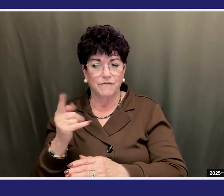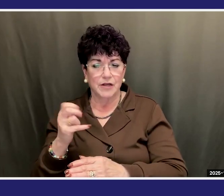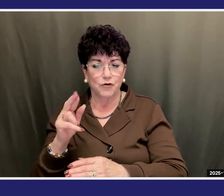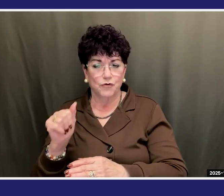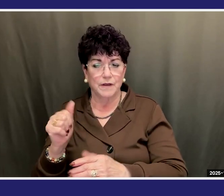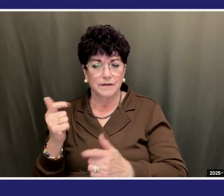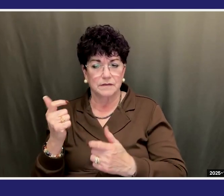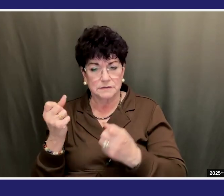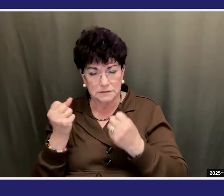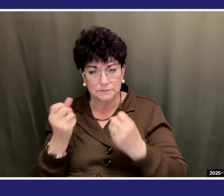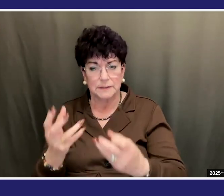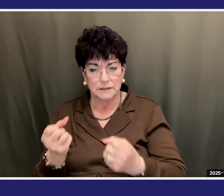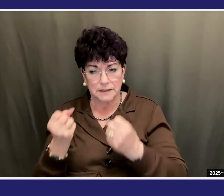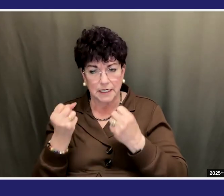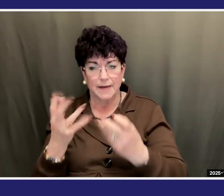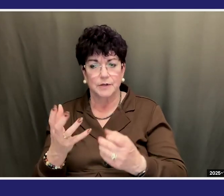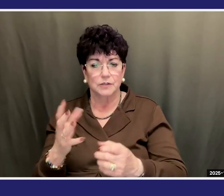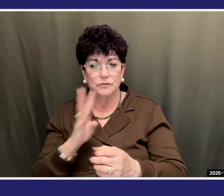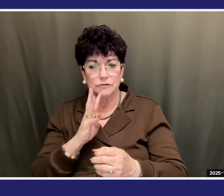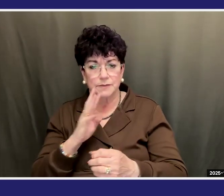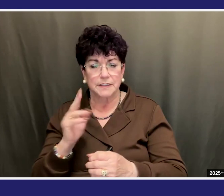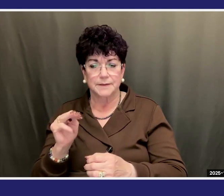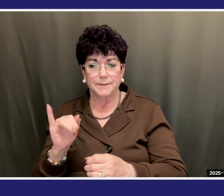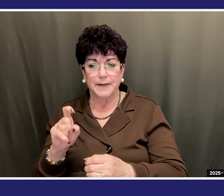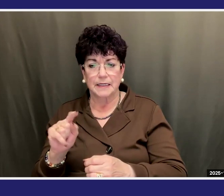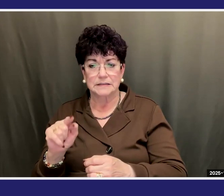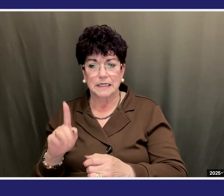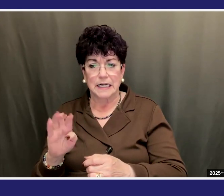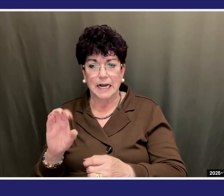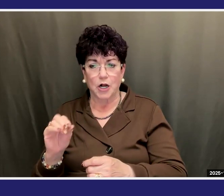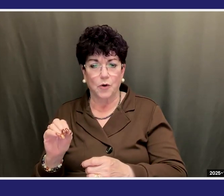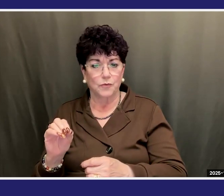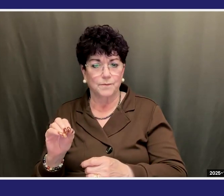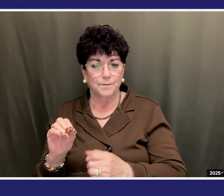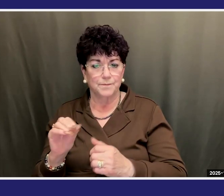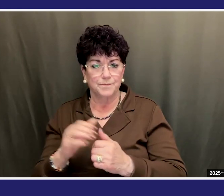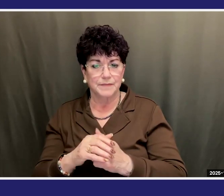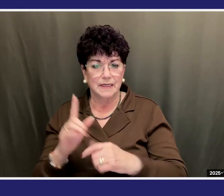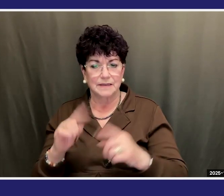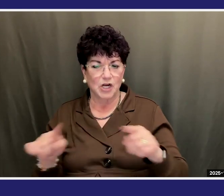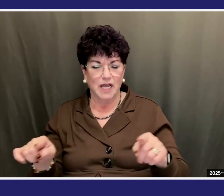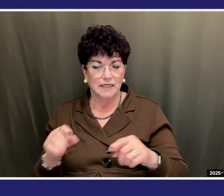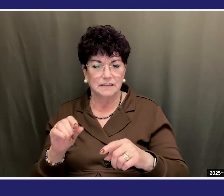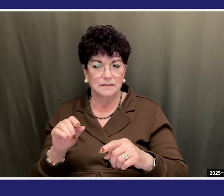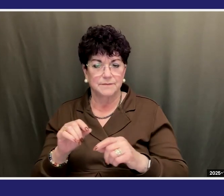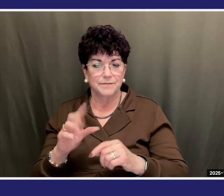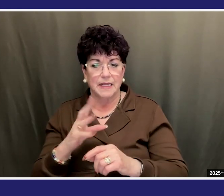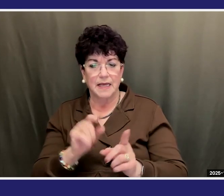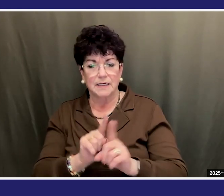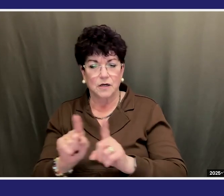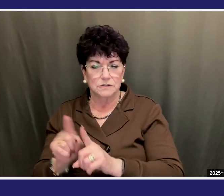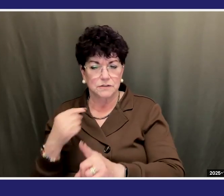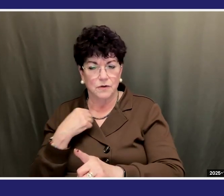different variants. en los diferentes variantes. And also, También we have this pues tenemos linguistic ese access acceso that is lingüístico